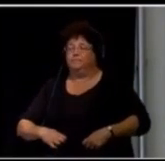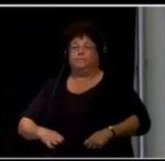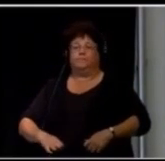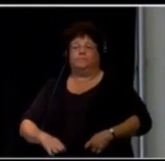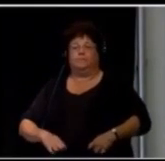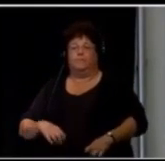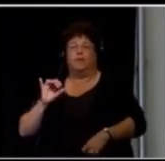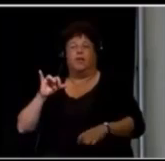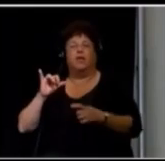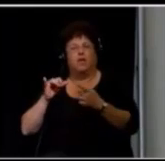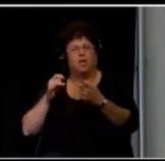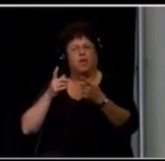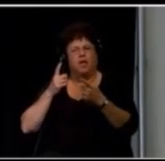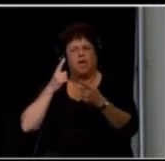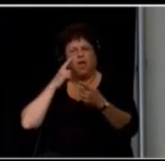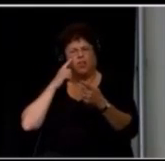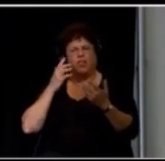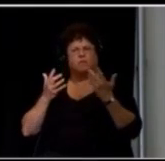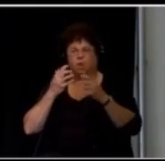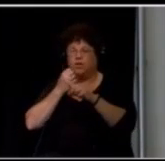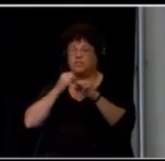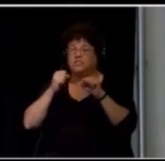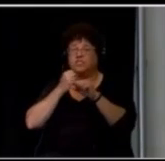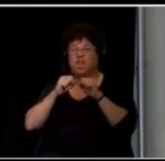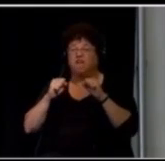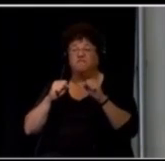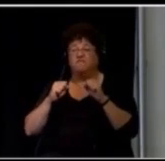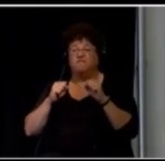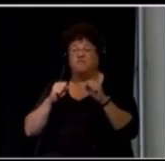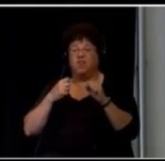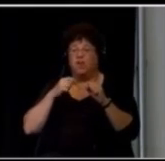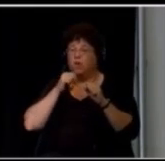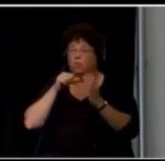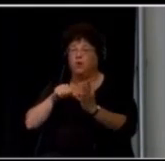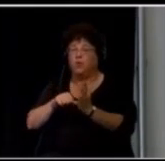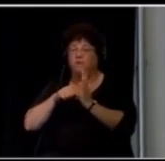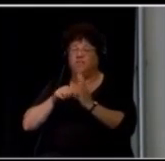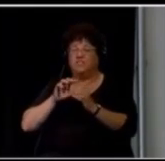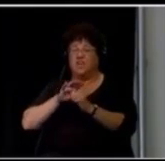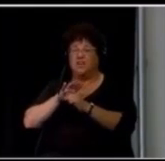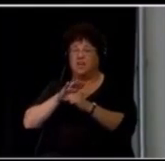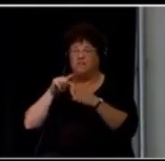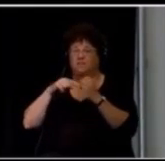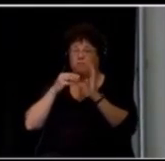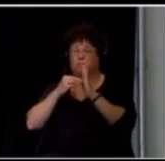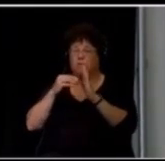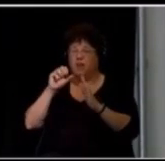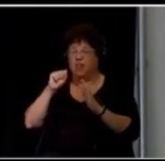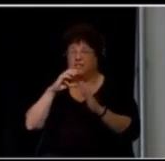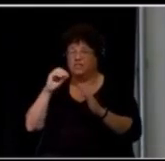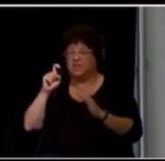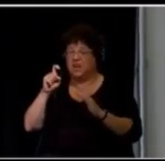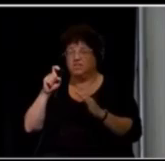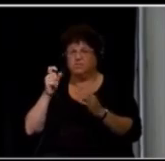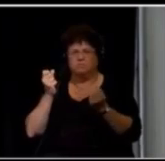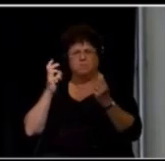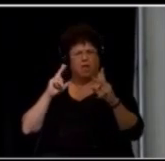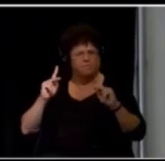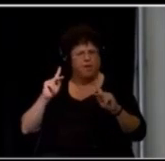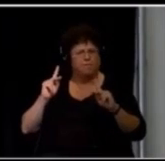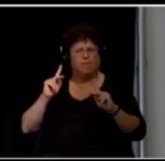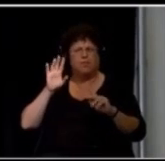So it's, yeah, in fact, I think probably safety is not something we emphasize enough about the Model S and the X, because a lot of